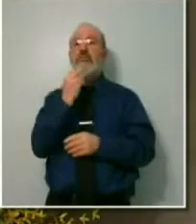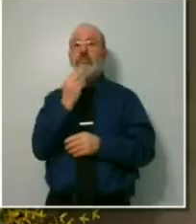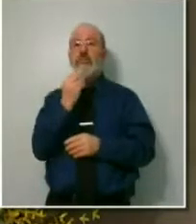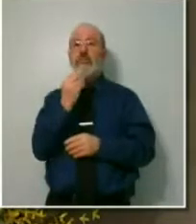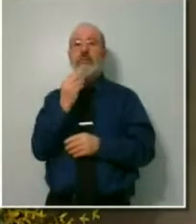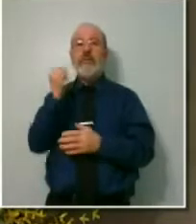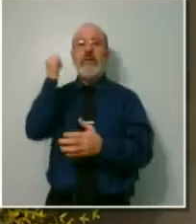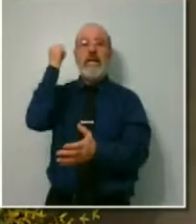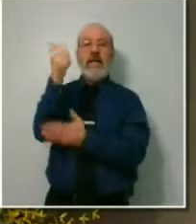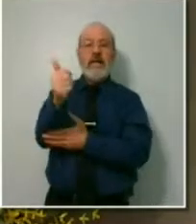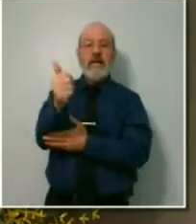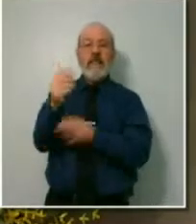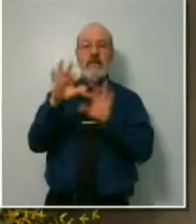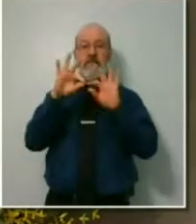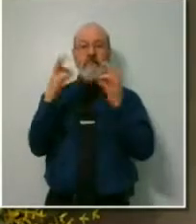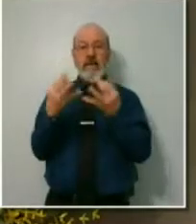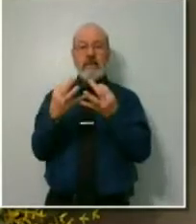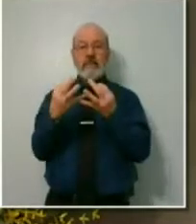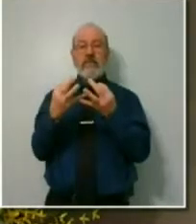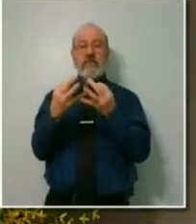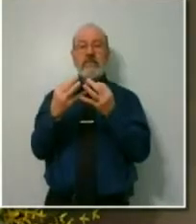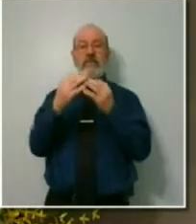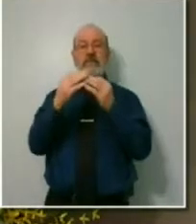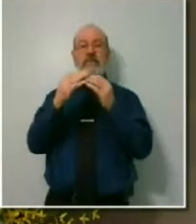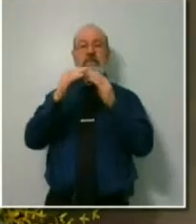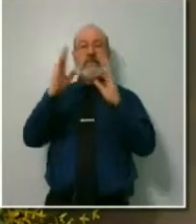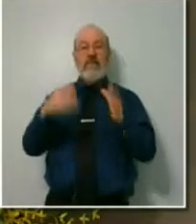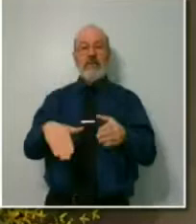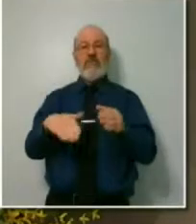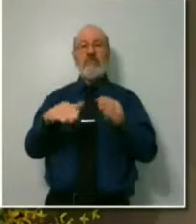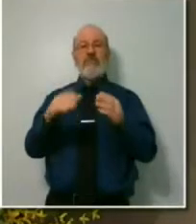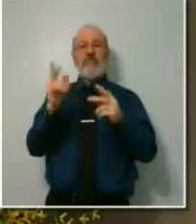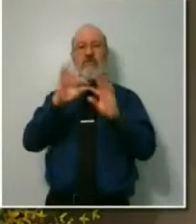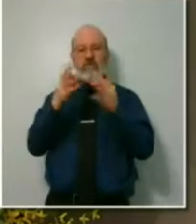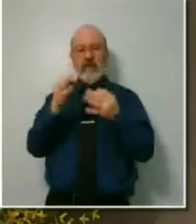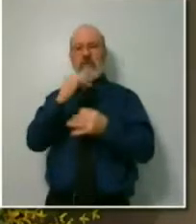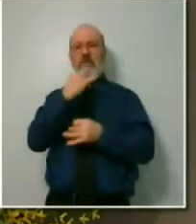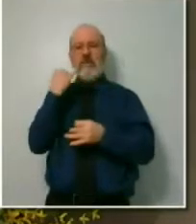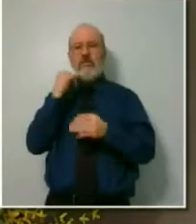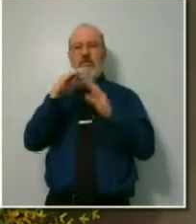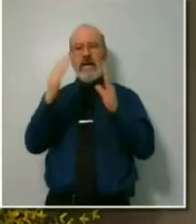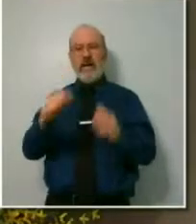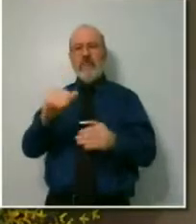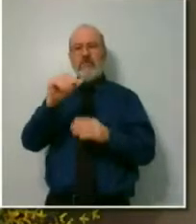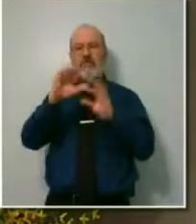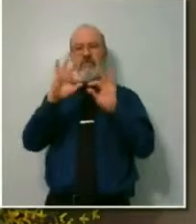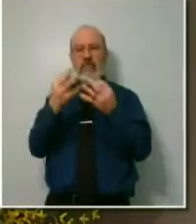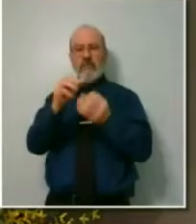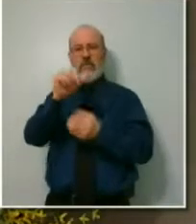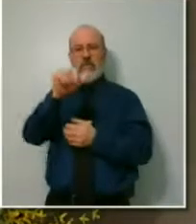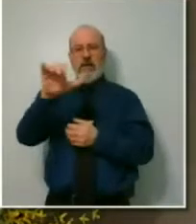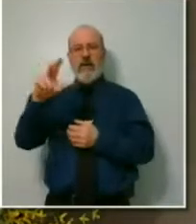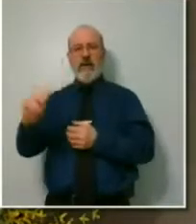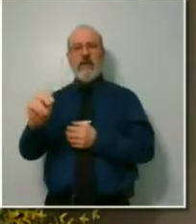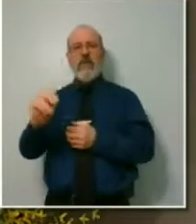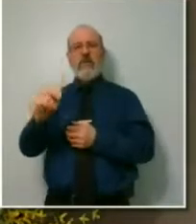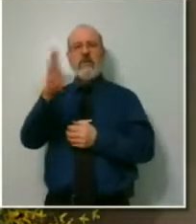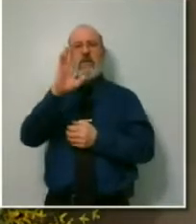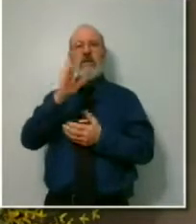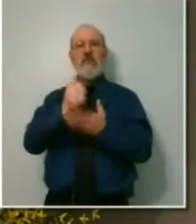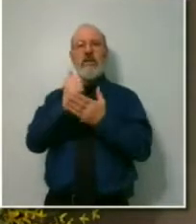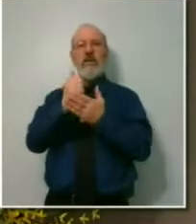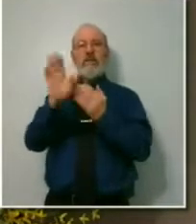Abraham's seed, the house of Israel, and the house of Aaron, God is your help and your